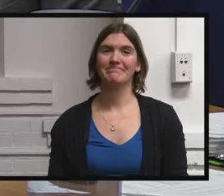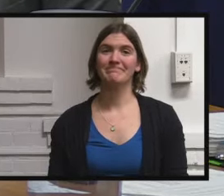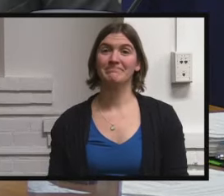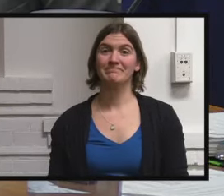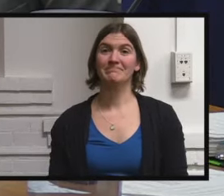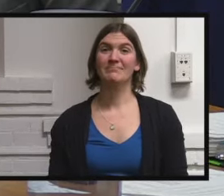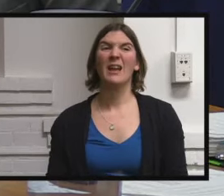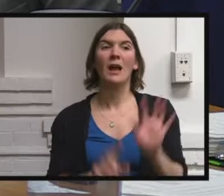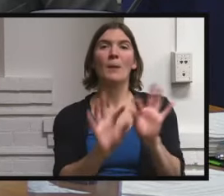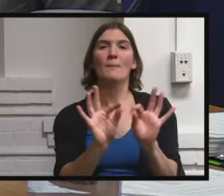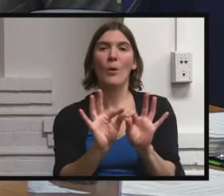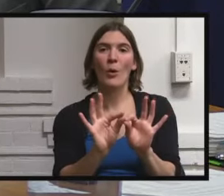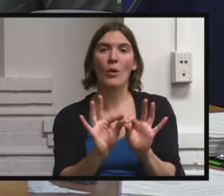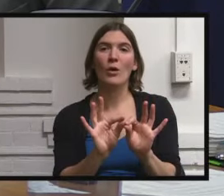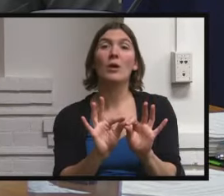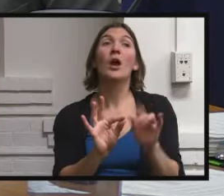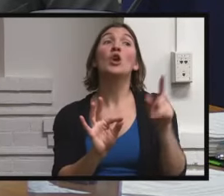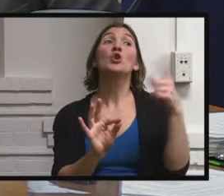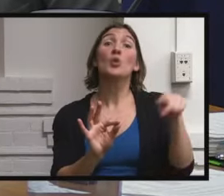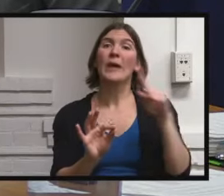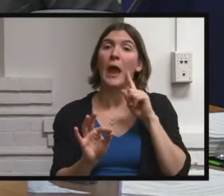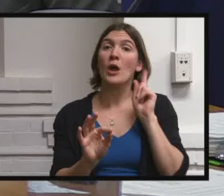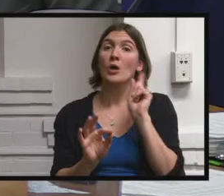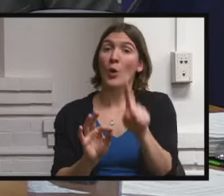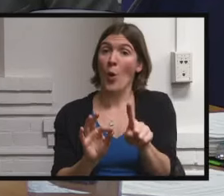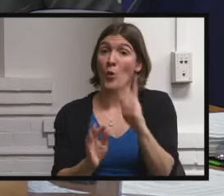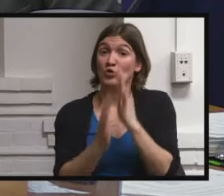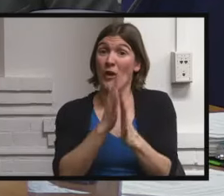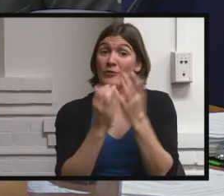The operative word is slowly moving through town. Yes, sir.